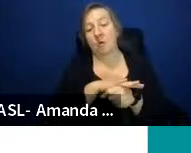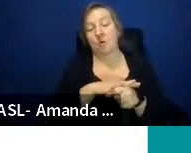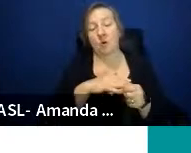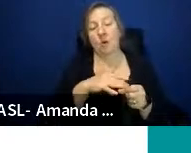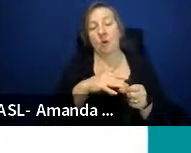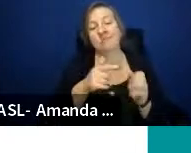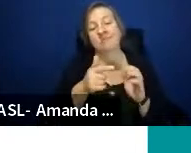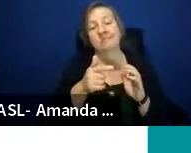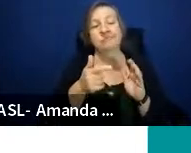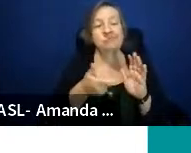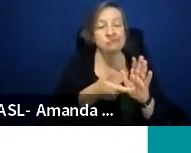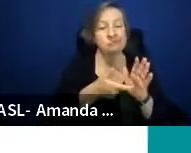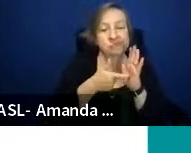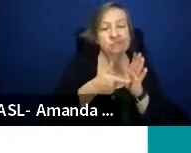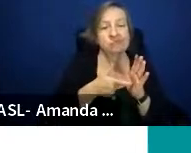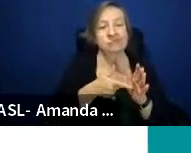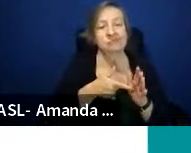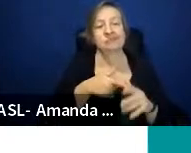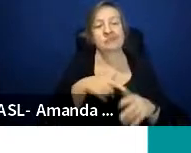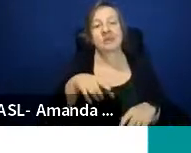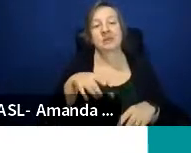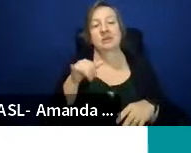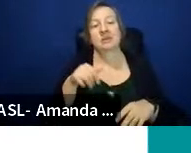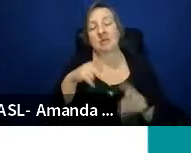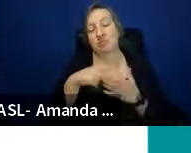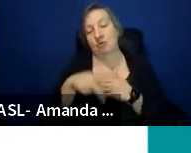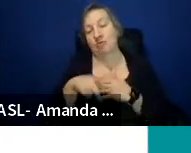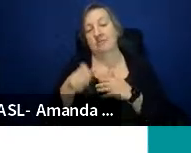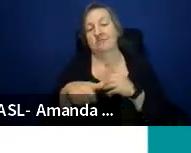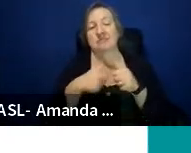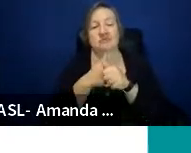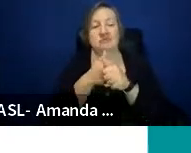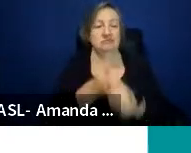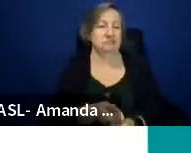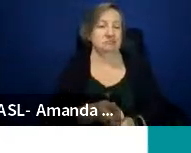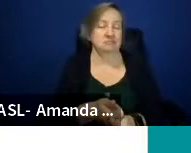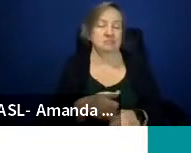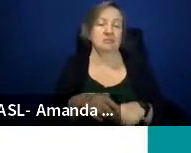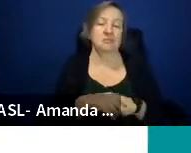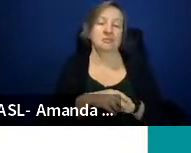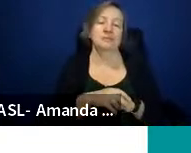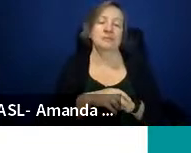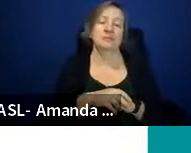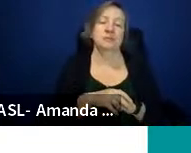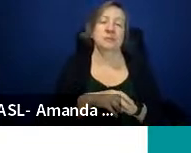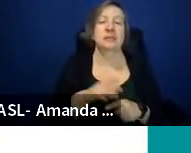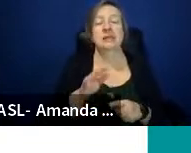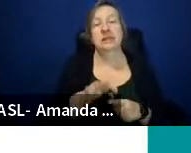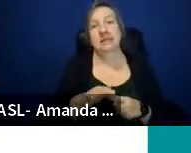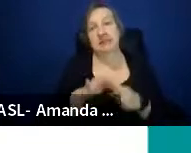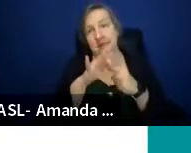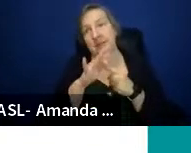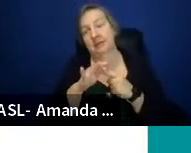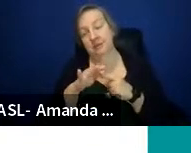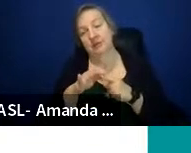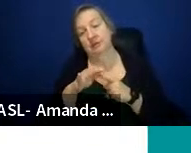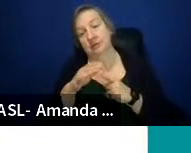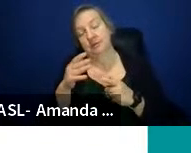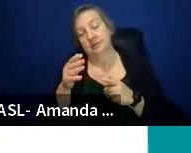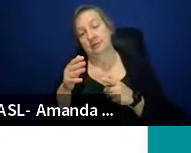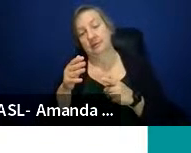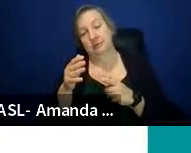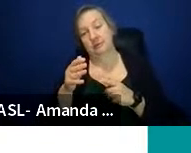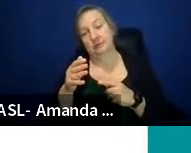that the program is going to be required to comply with. And that especially will